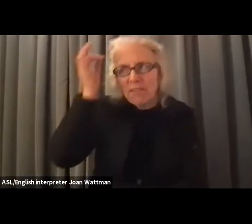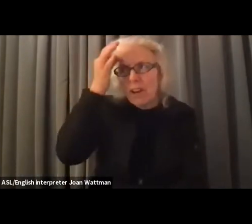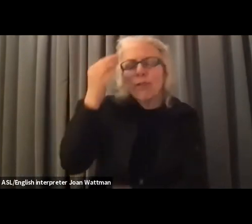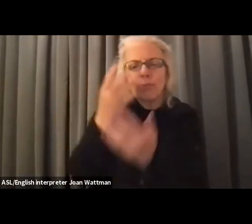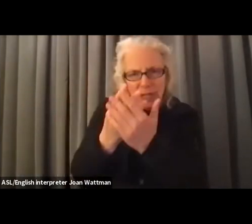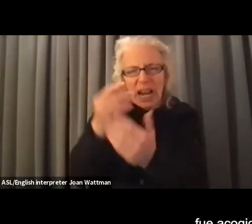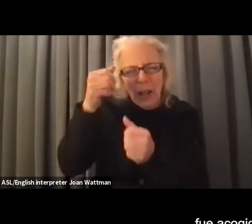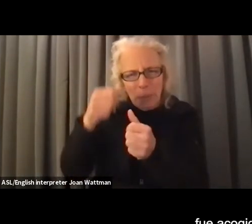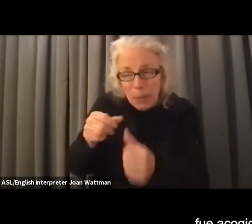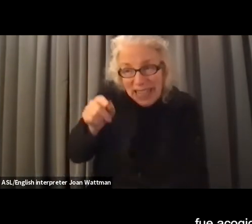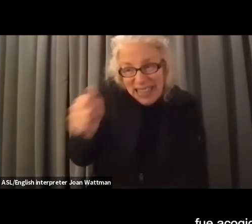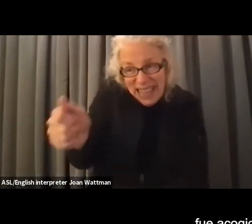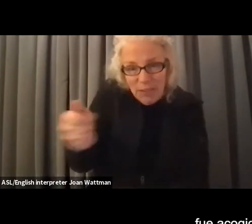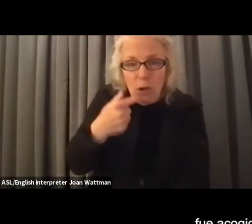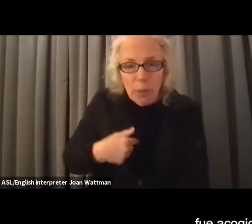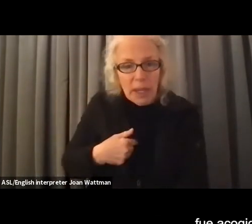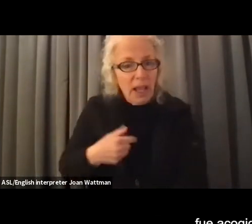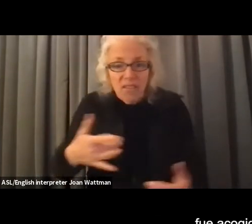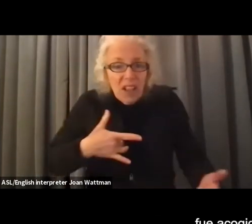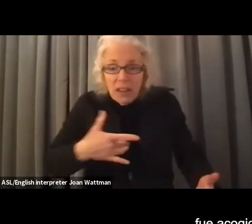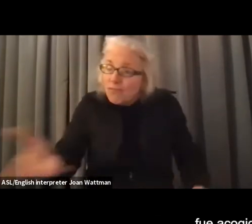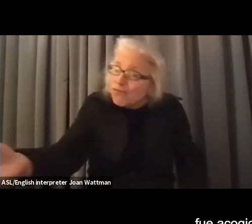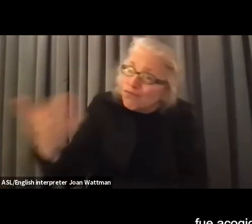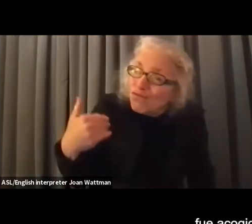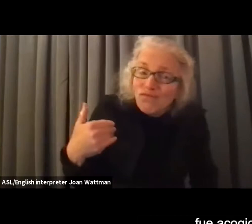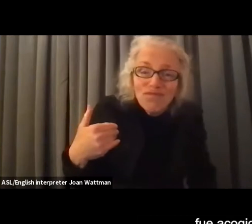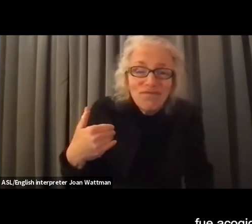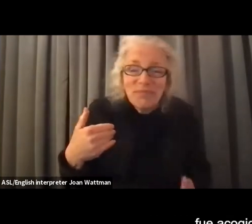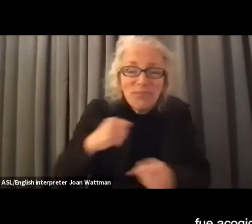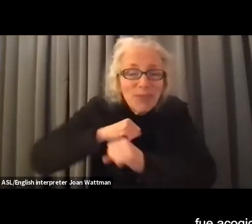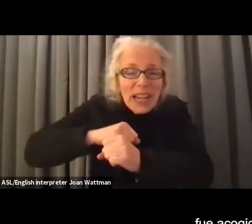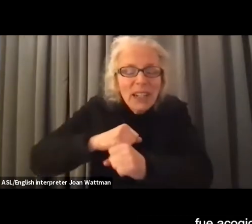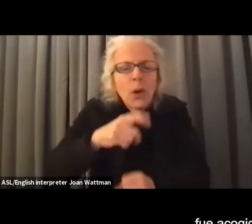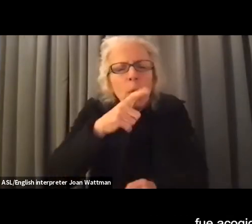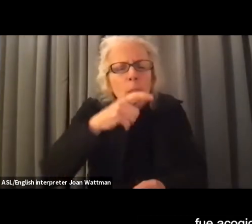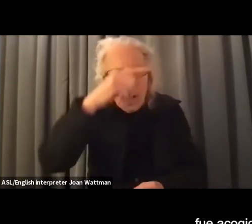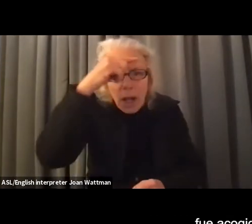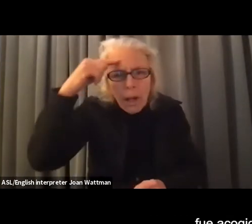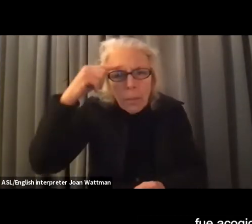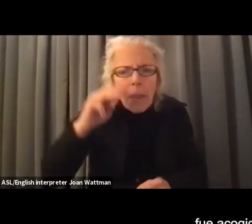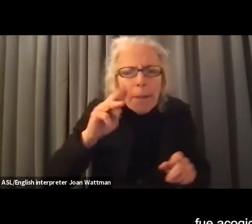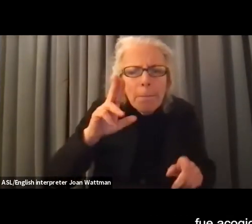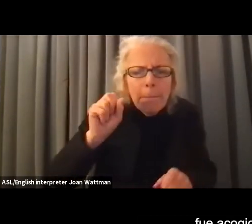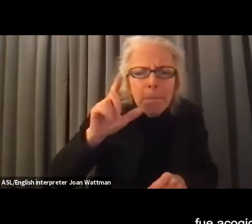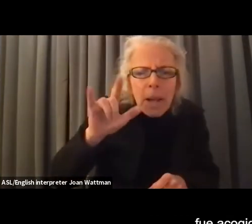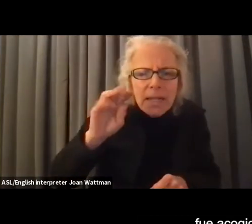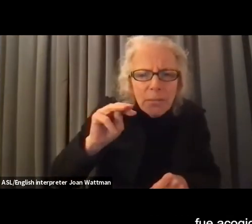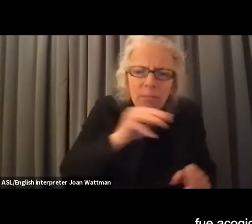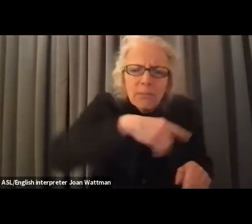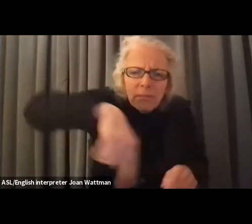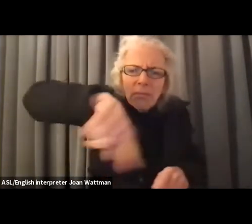him telling me he was welcomed and protected by Black Muslims organized on the